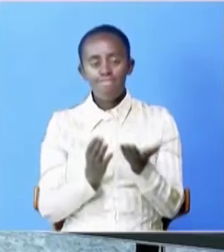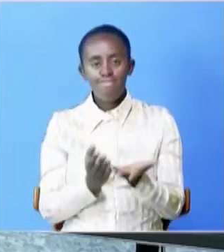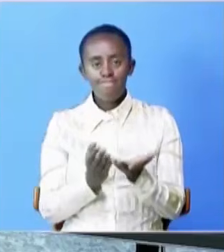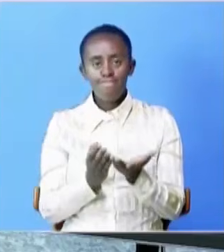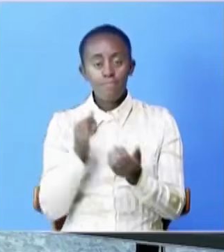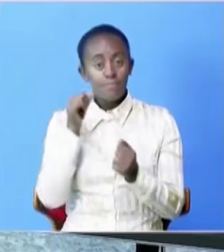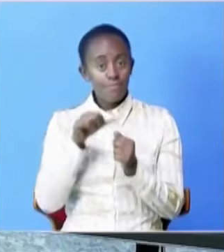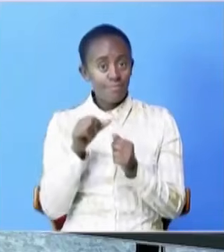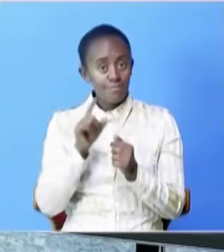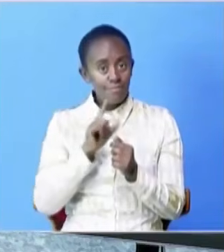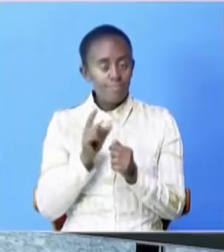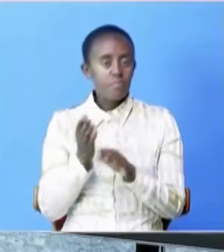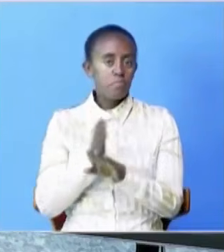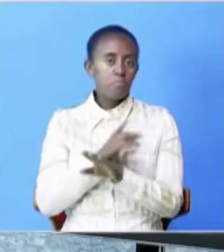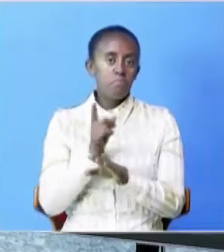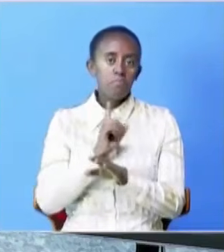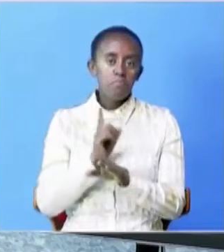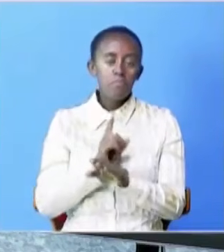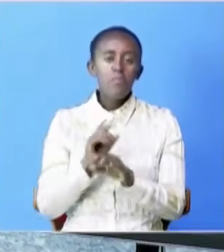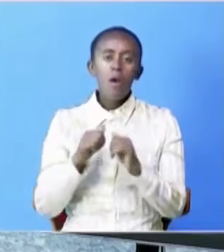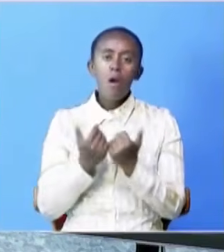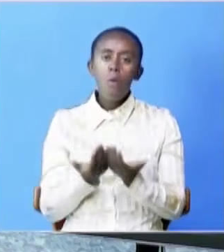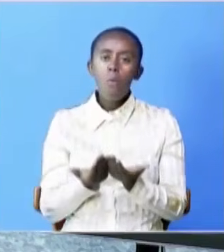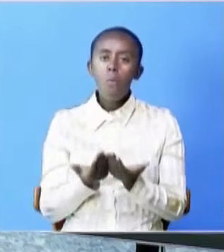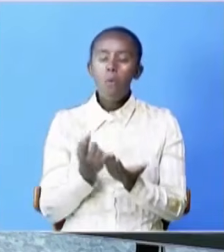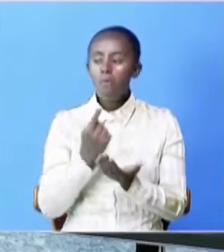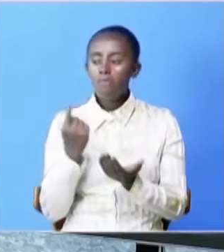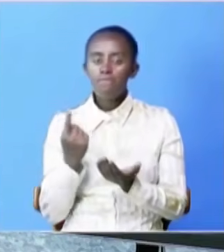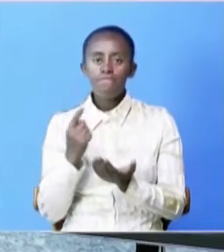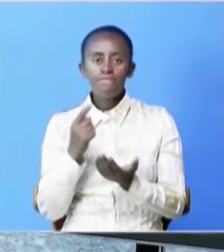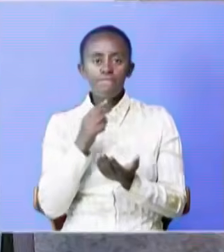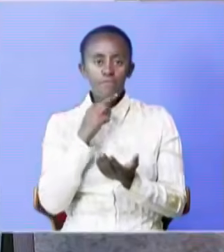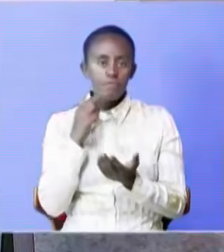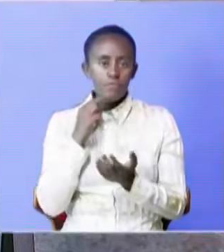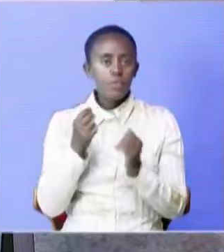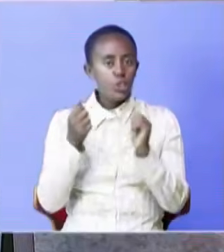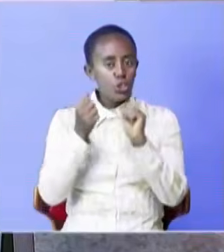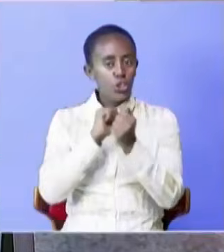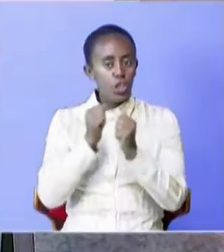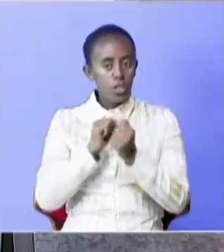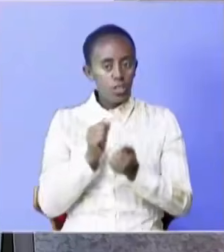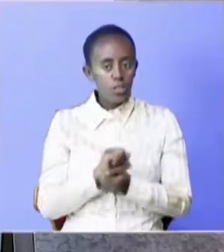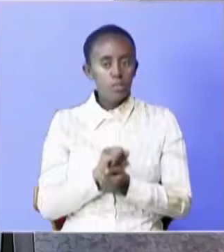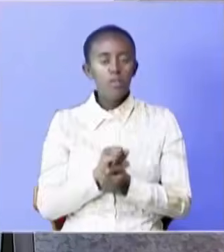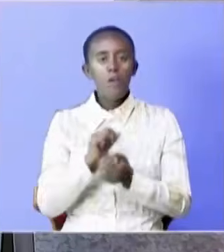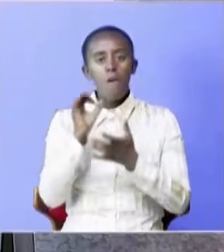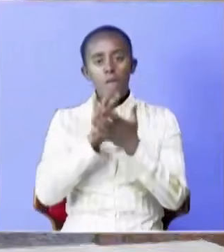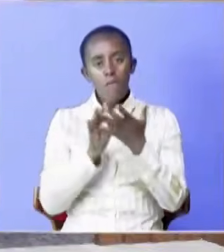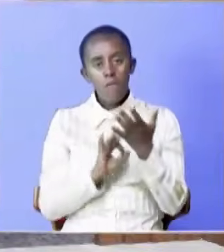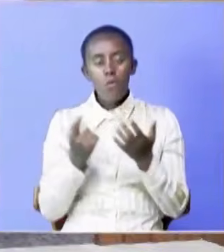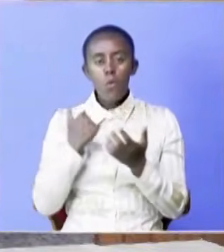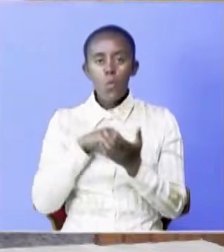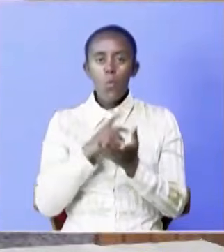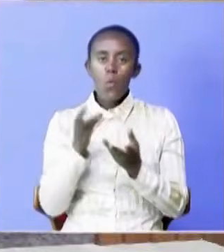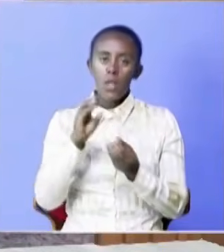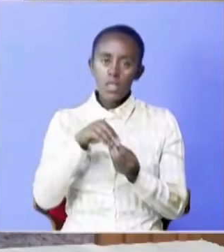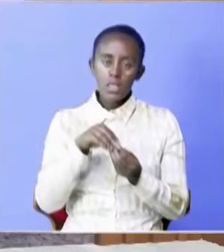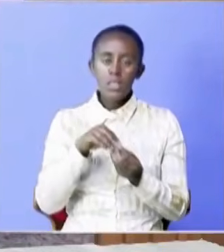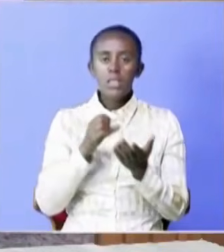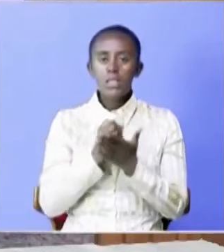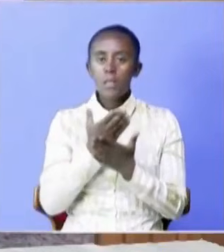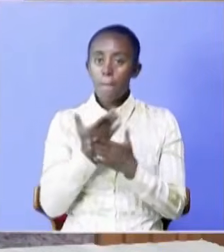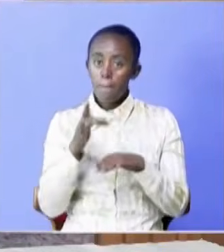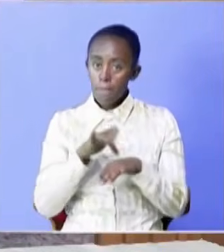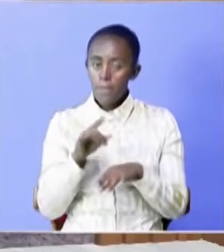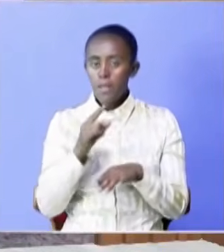what we talked about earlier, how some verbs, they change their forms or we add some things